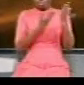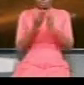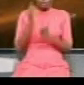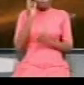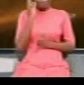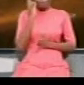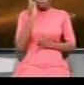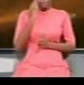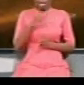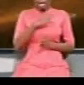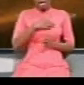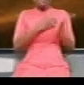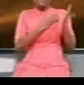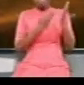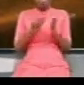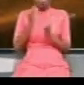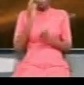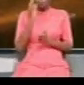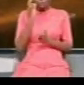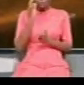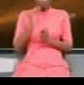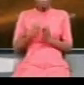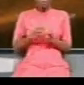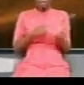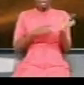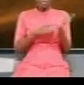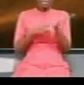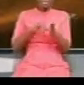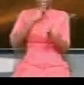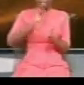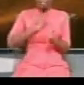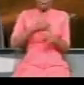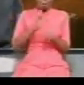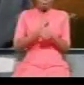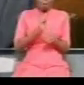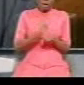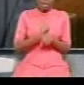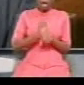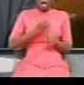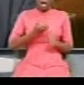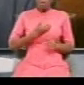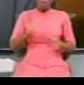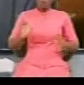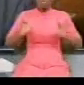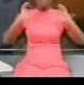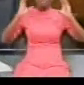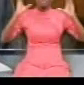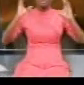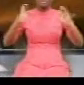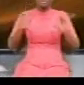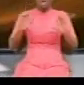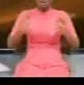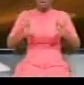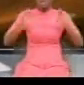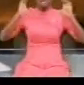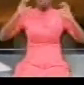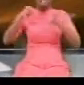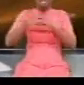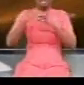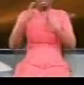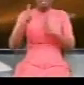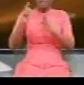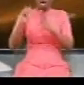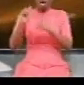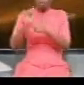fruits, and bear fruits. This is our assignment, this is our commitment. Commitment in the vineyard